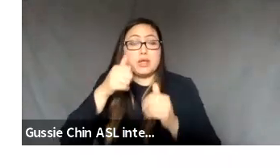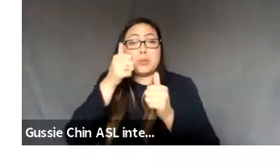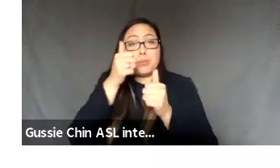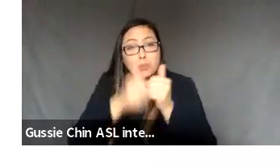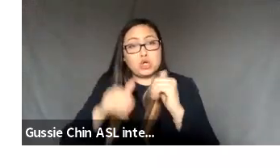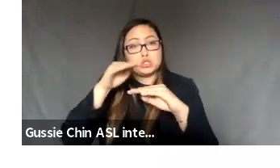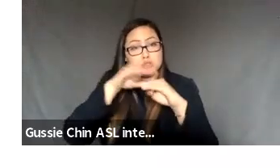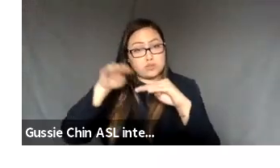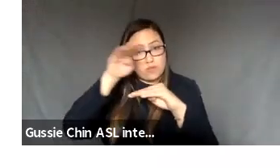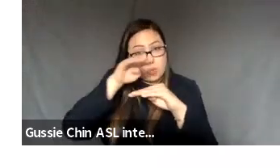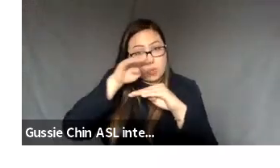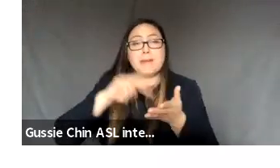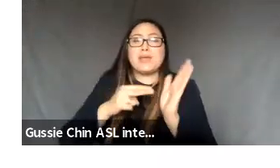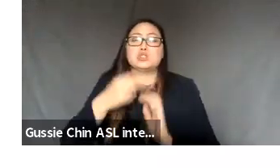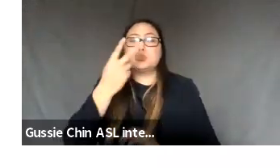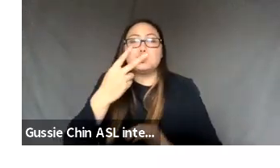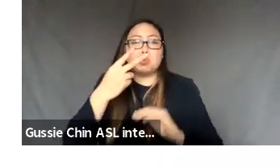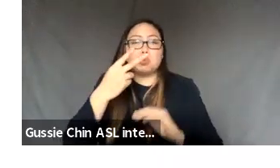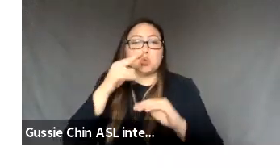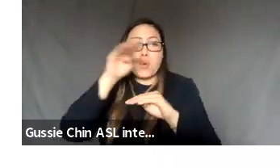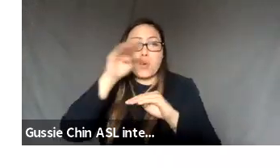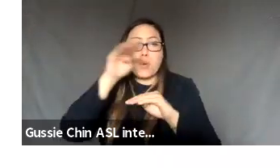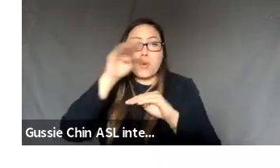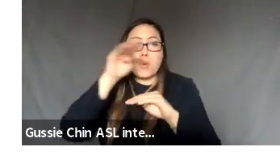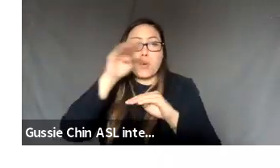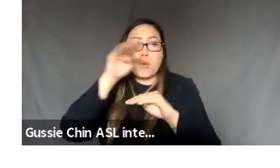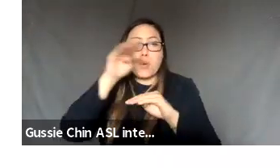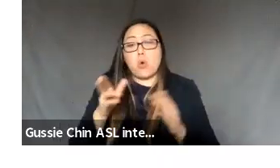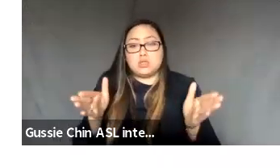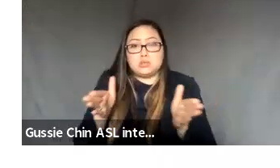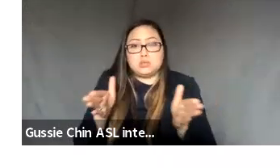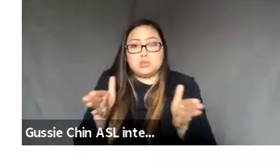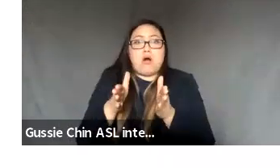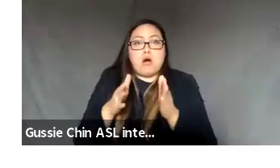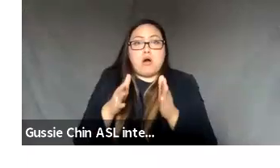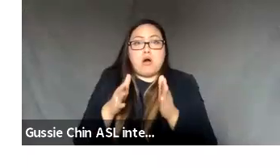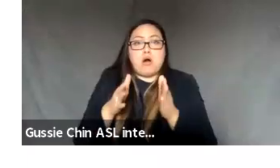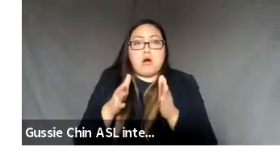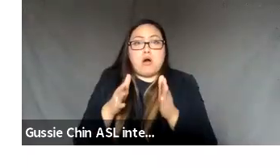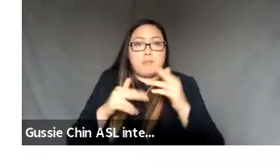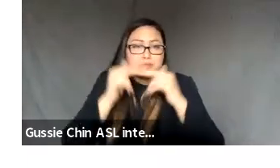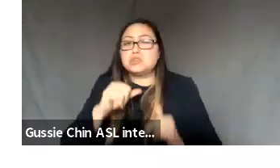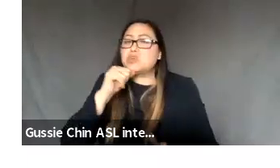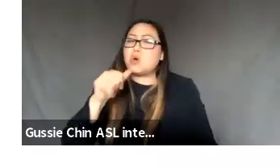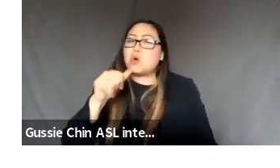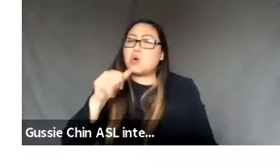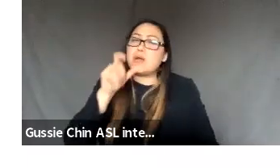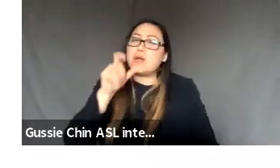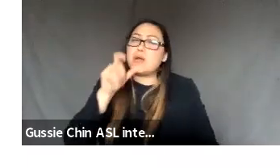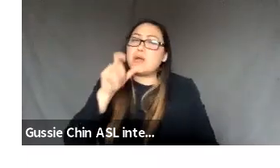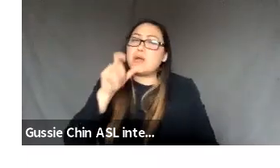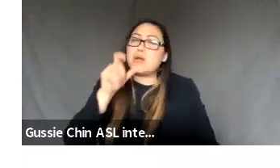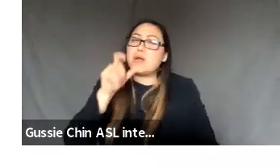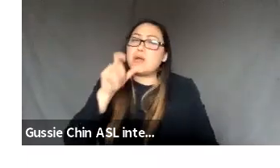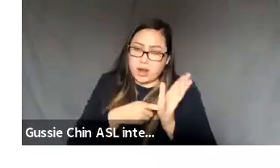that it's either a 2-story building or kind of a narrow, taller building, then you don't have to meet the requirement to provide